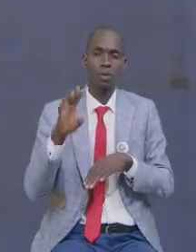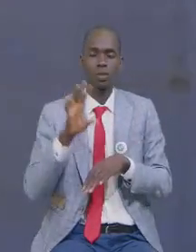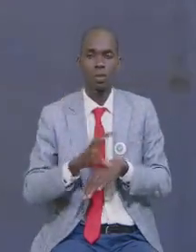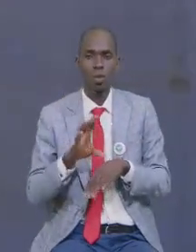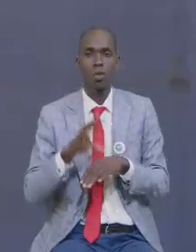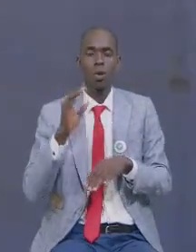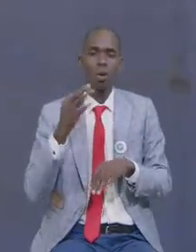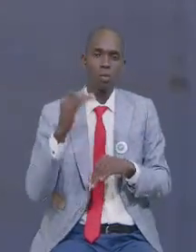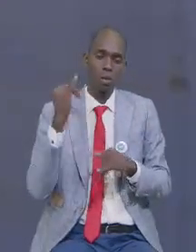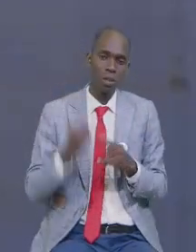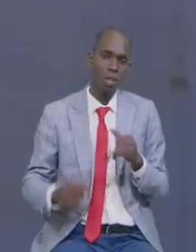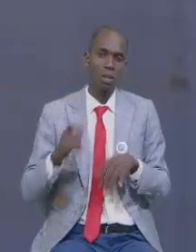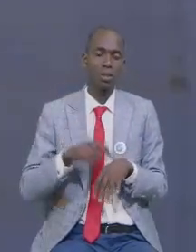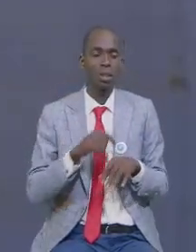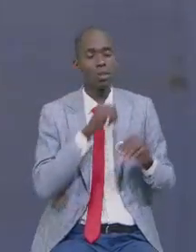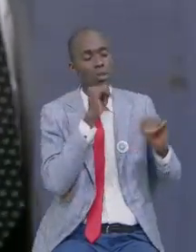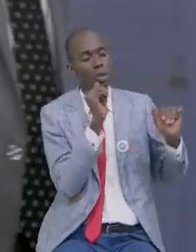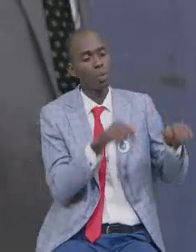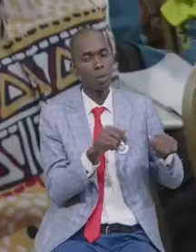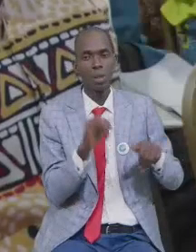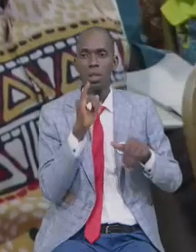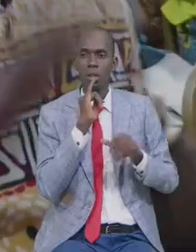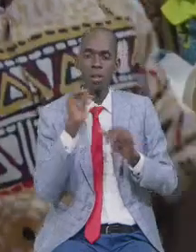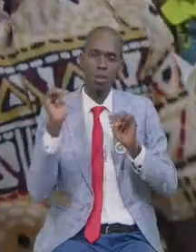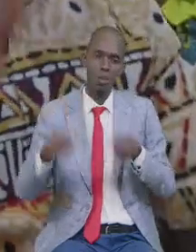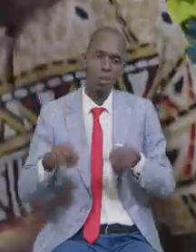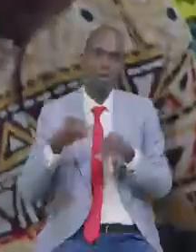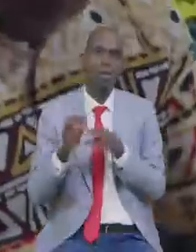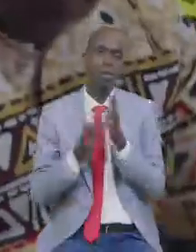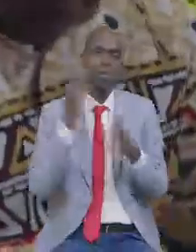days, impossible is possible.